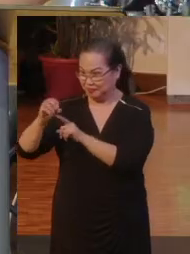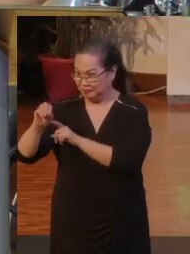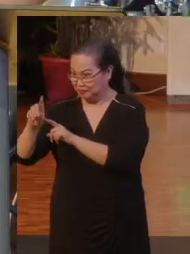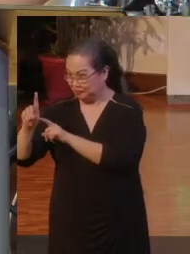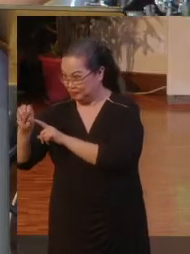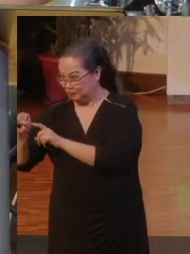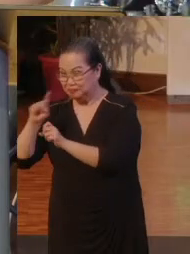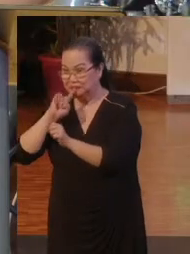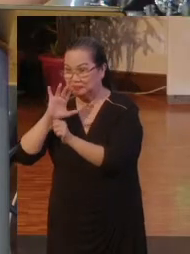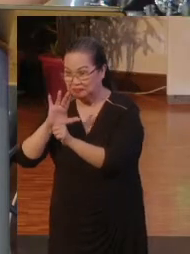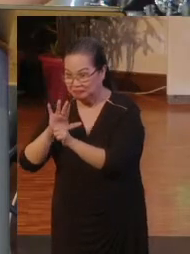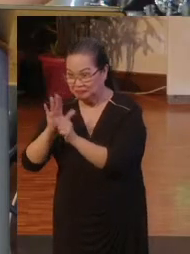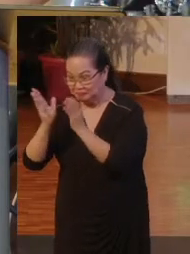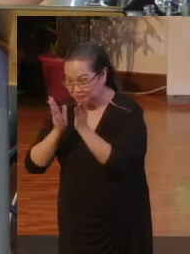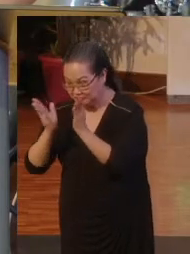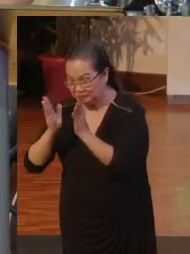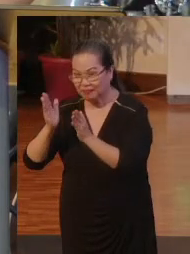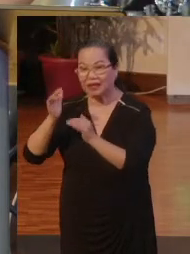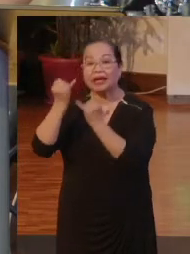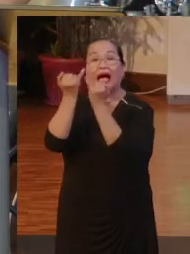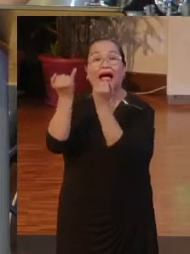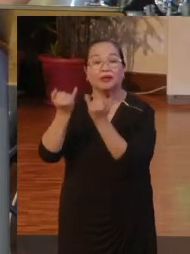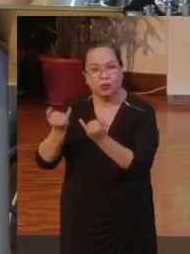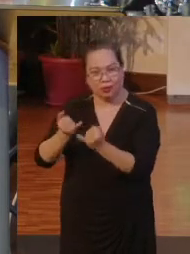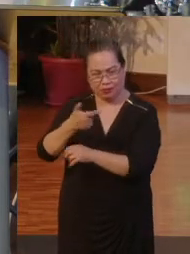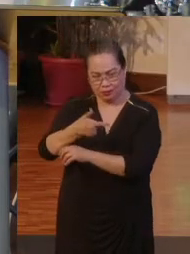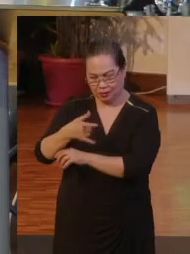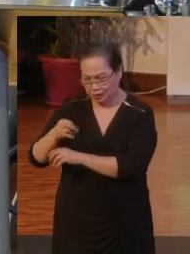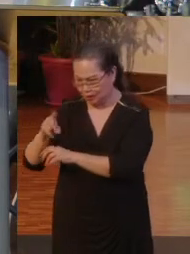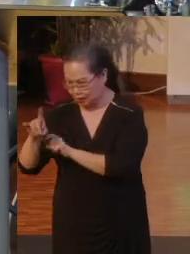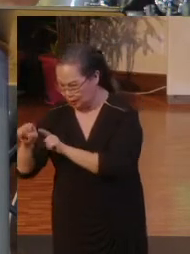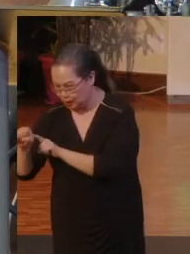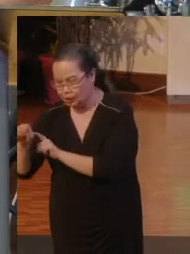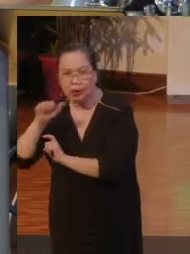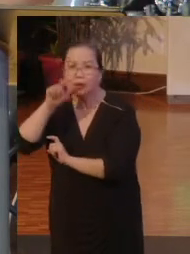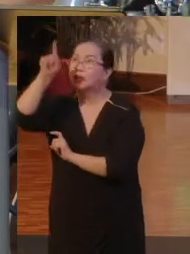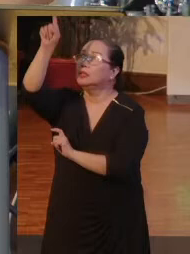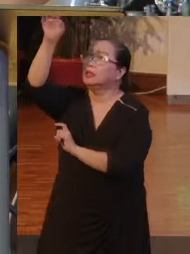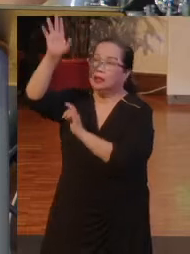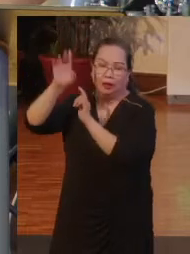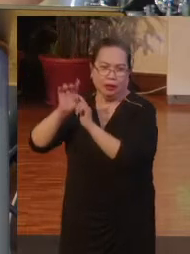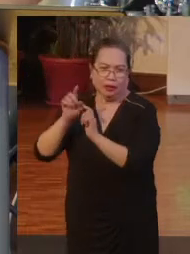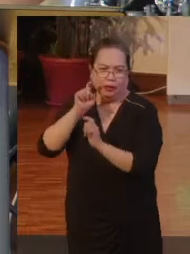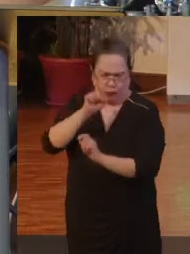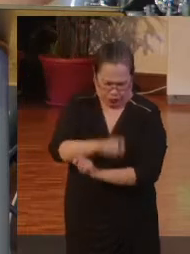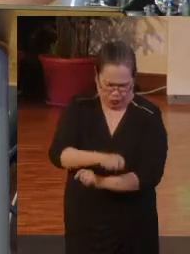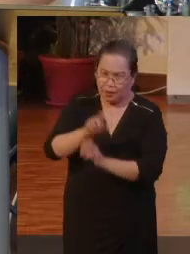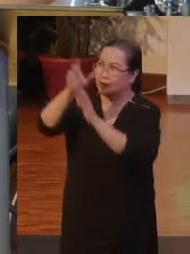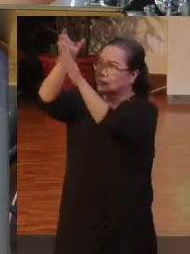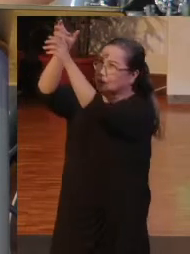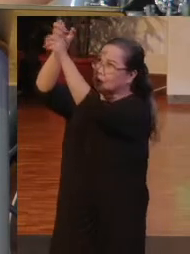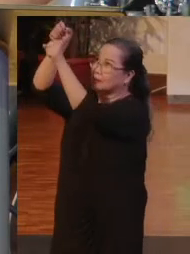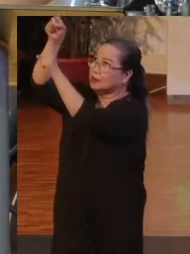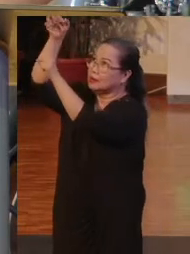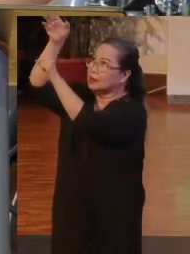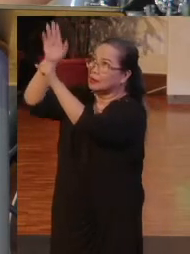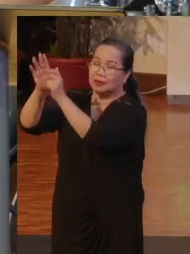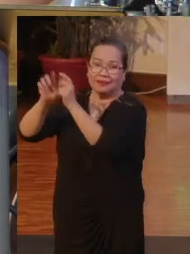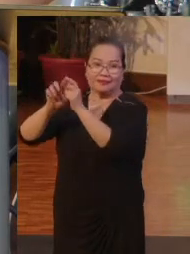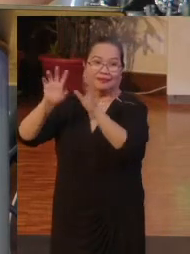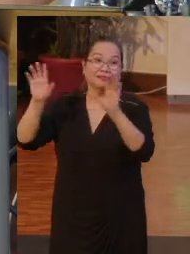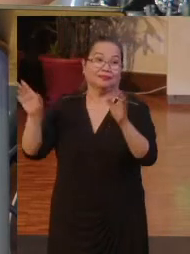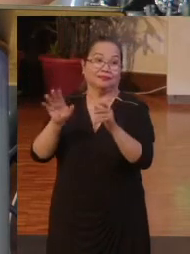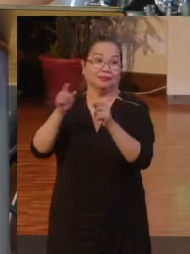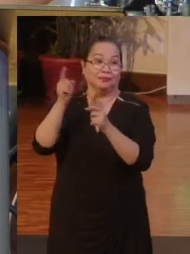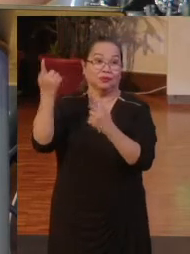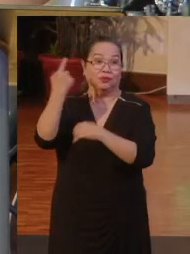swear by them, or serve them, or bow down to them. But you shall cling to the Lord your God, just as you have done to this